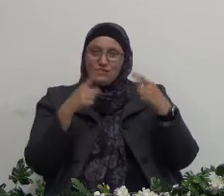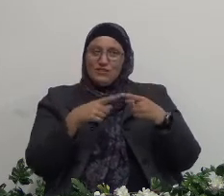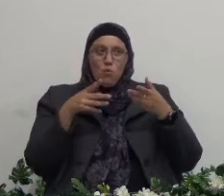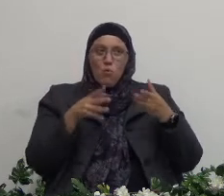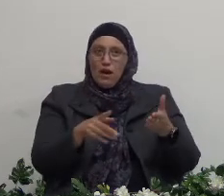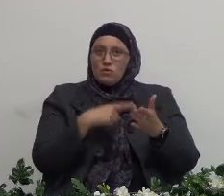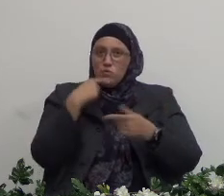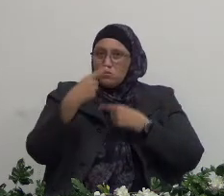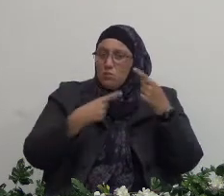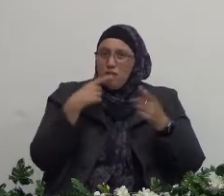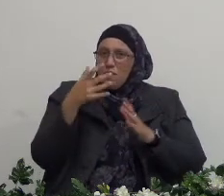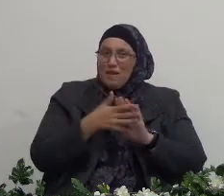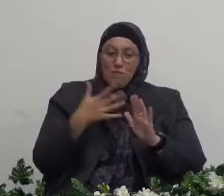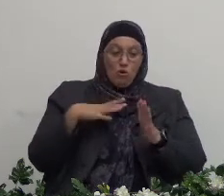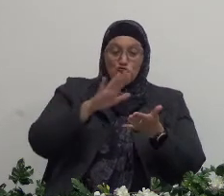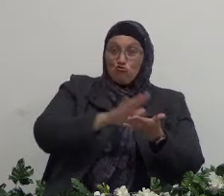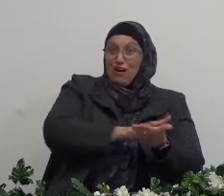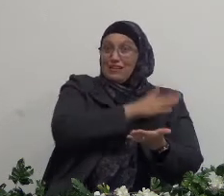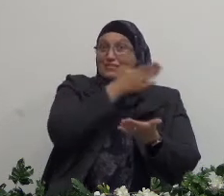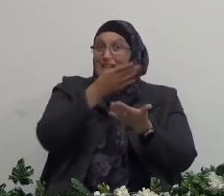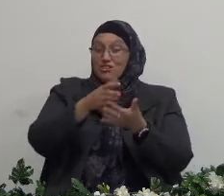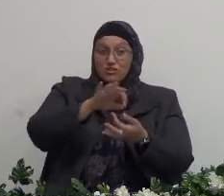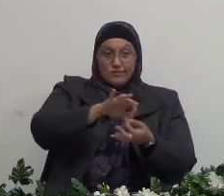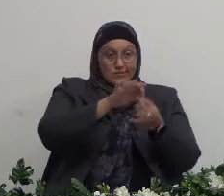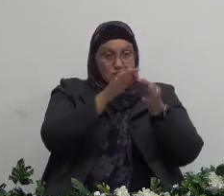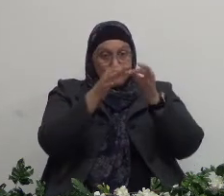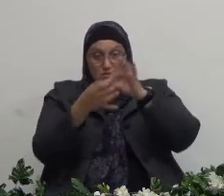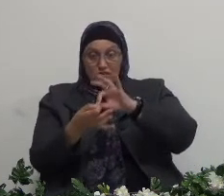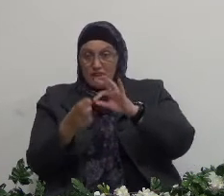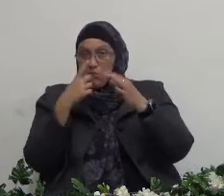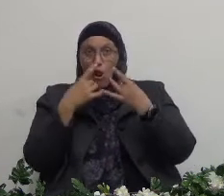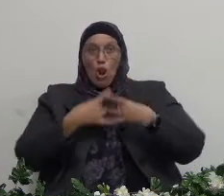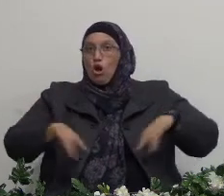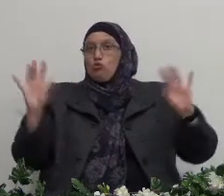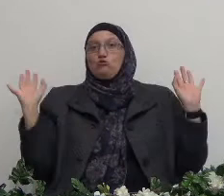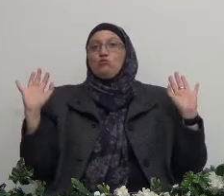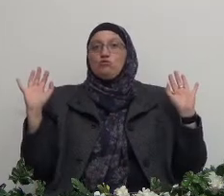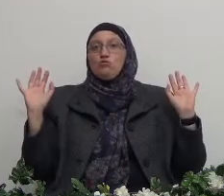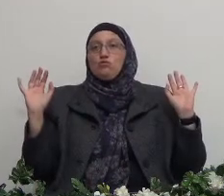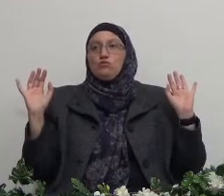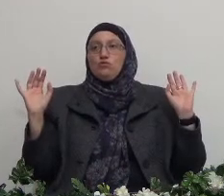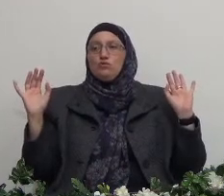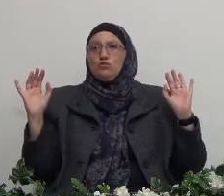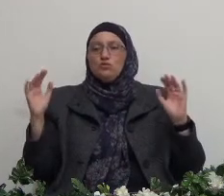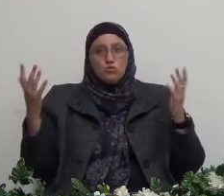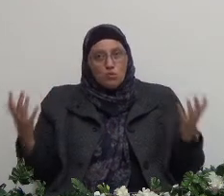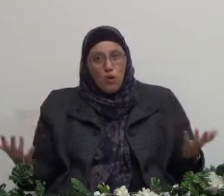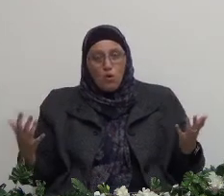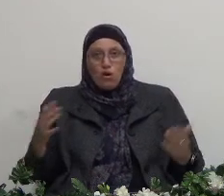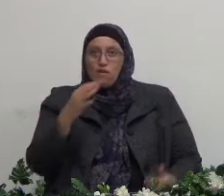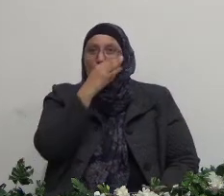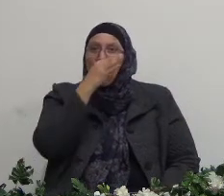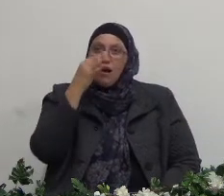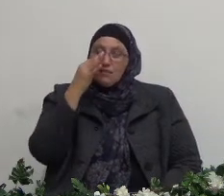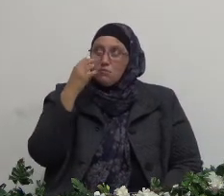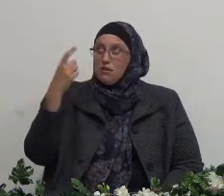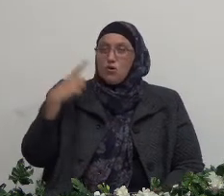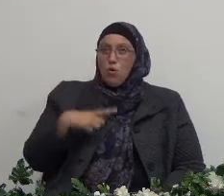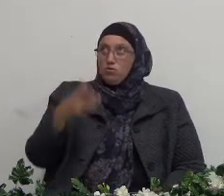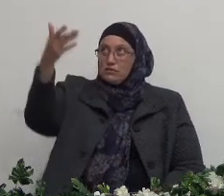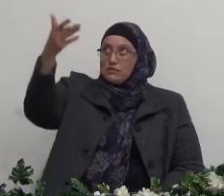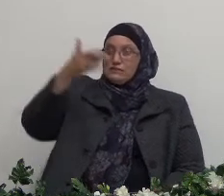translation. And the word taqwa, which is the objective of us fasting, comes from the root word